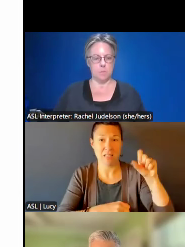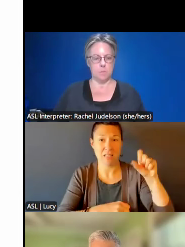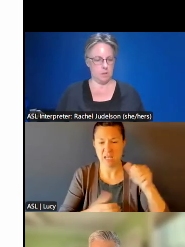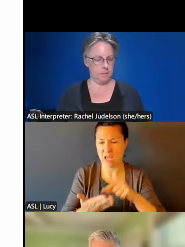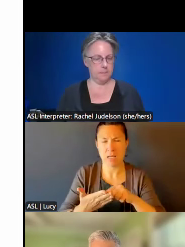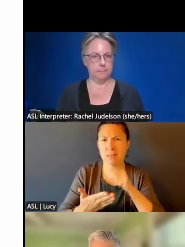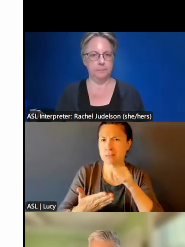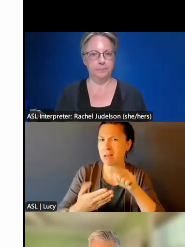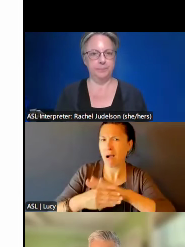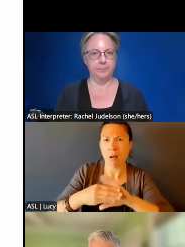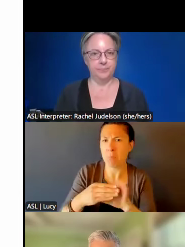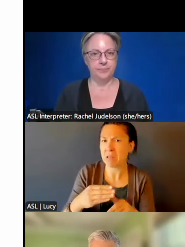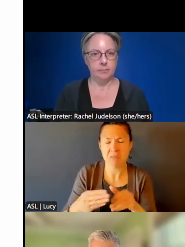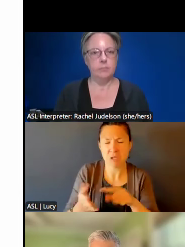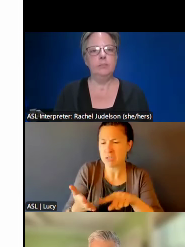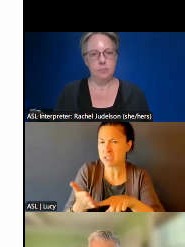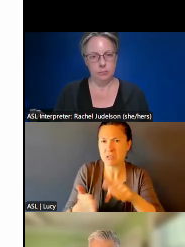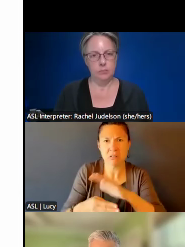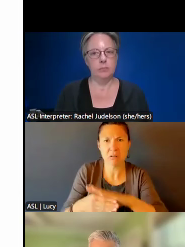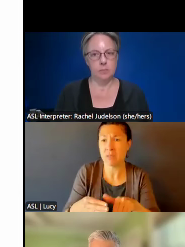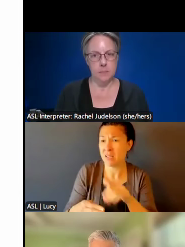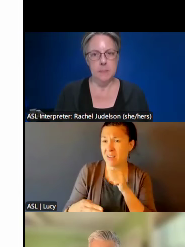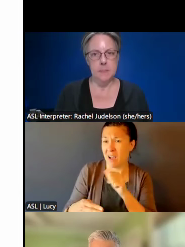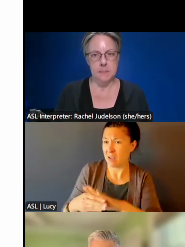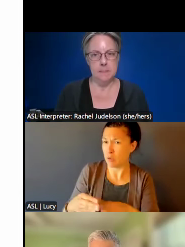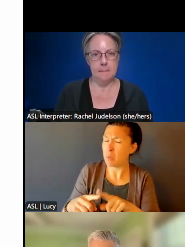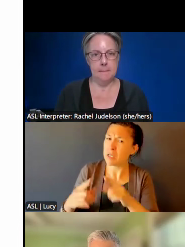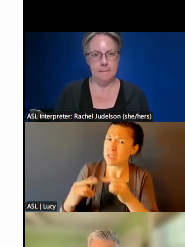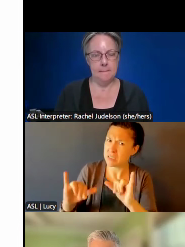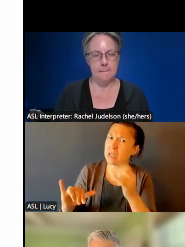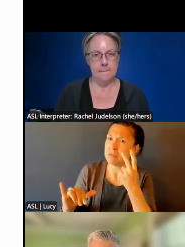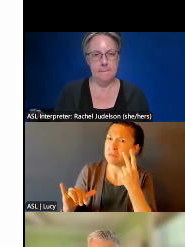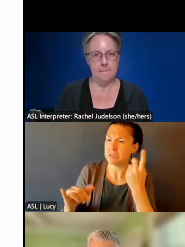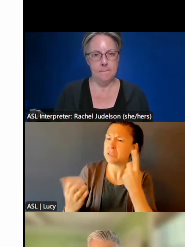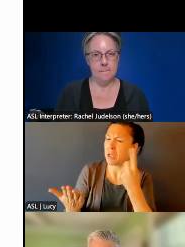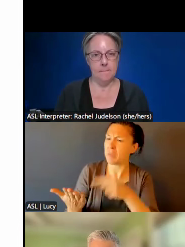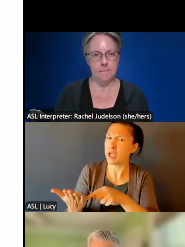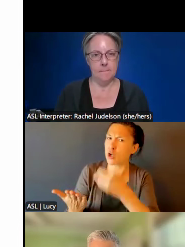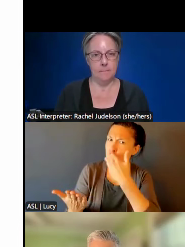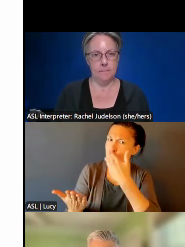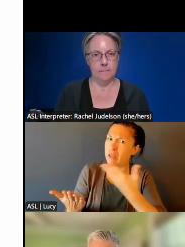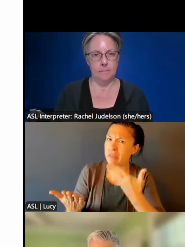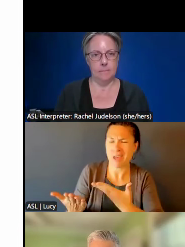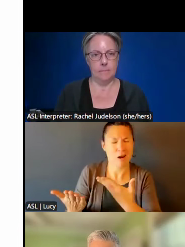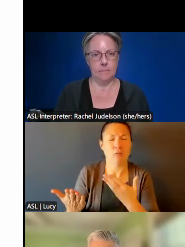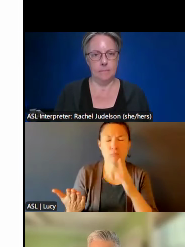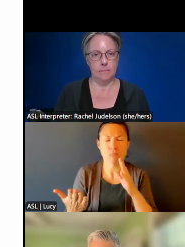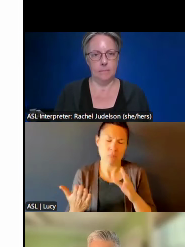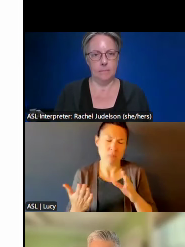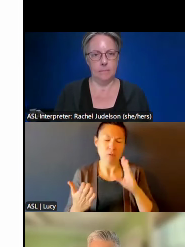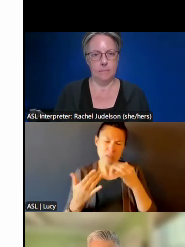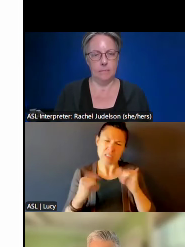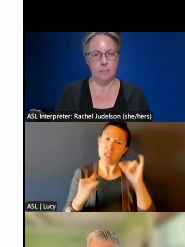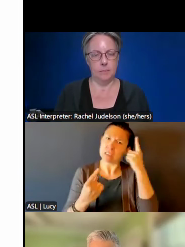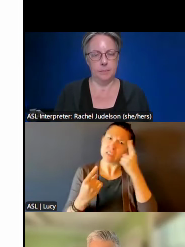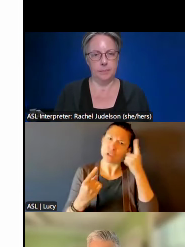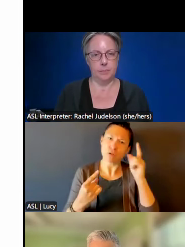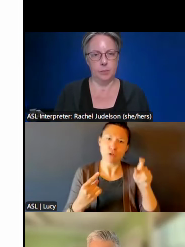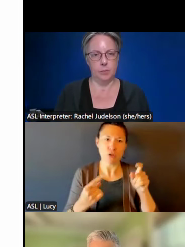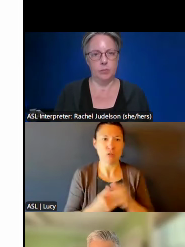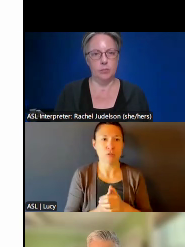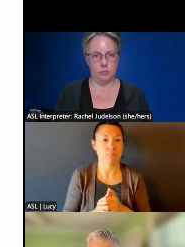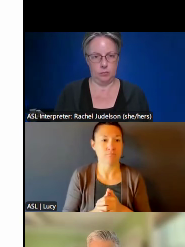conference. And so if it isn't complete, if it still shows promise, I think we should give it